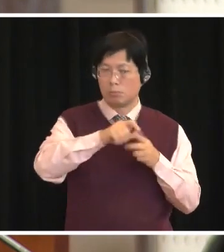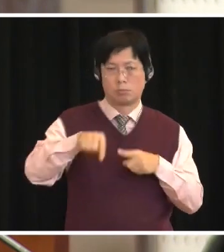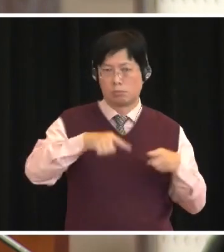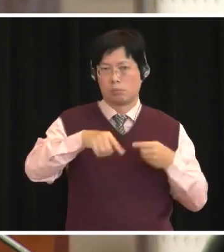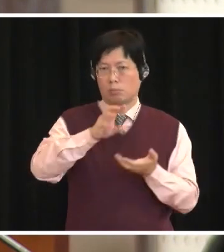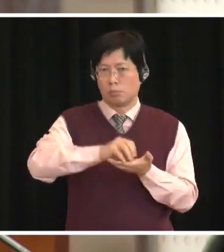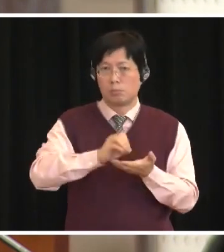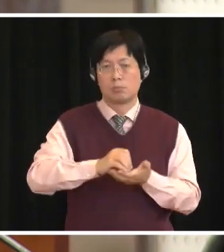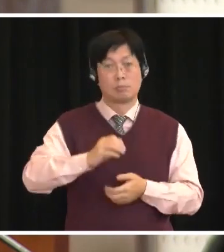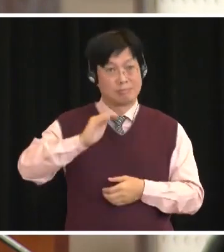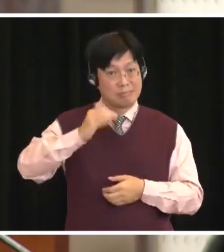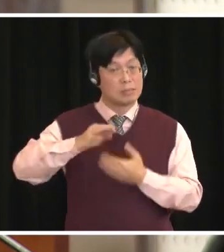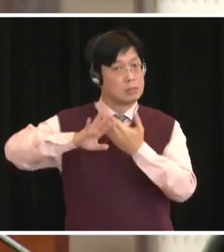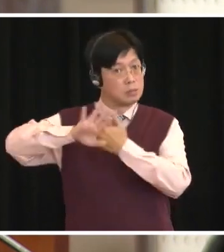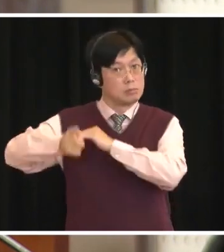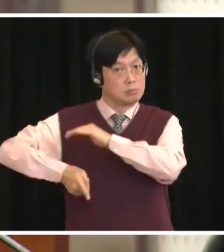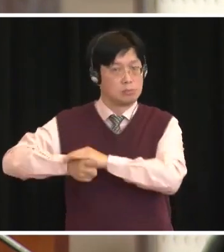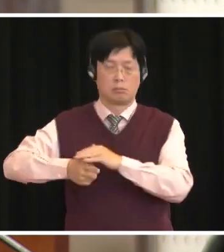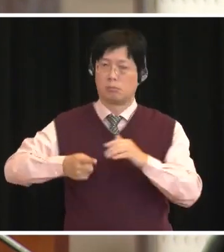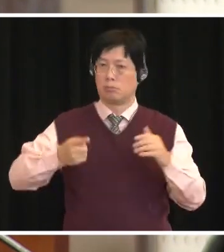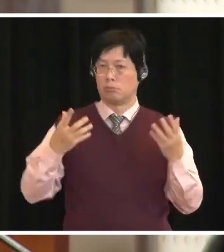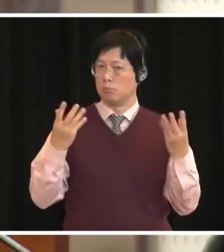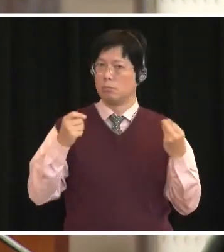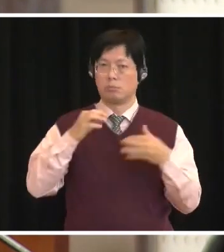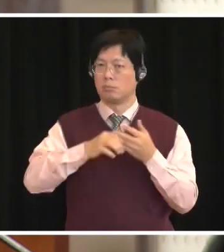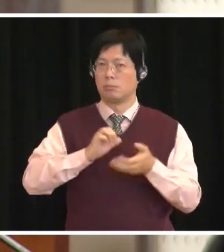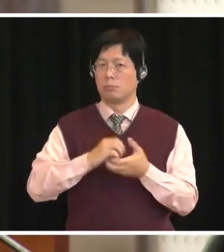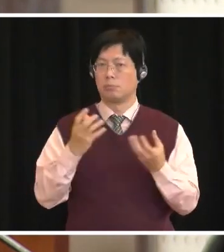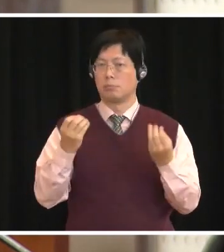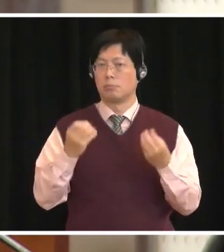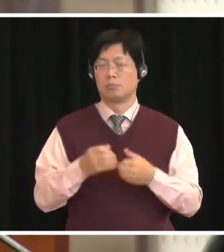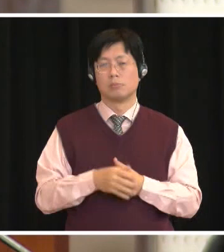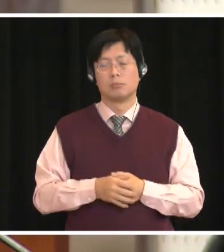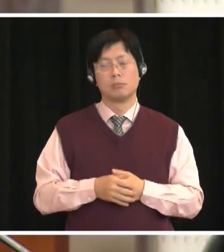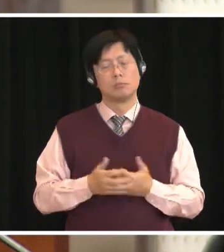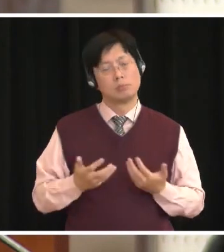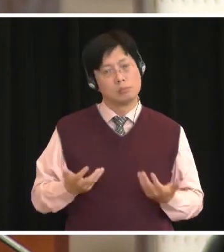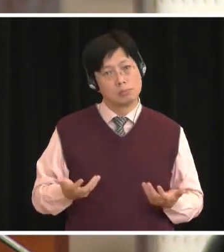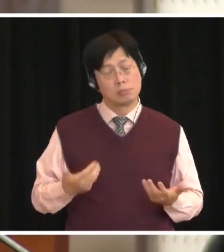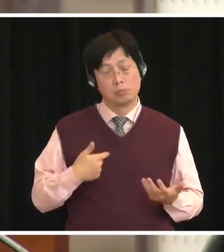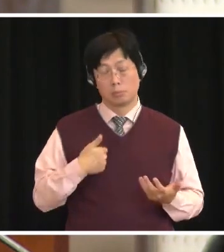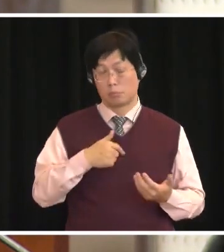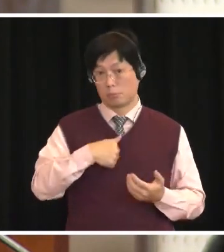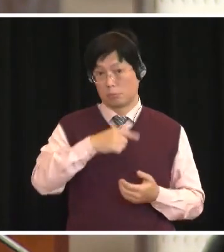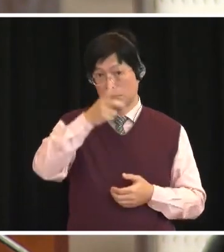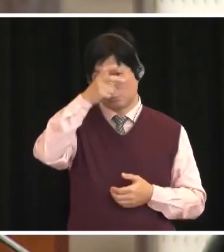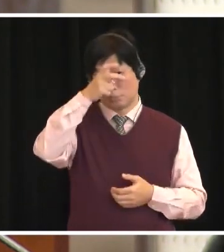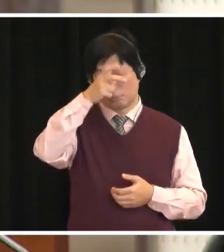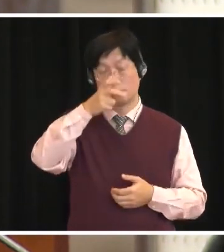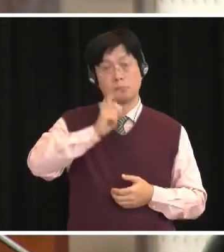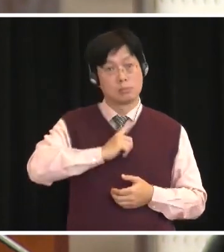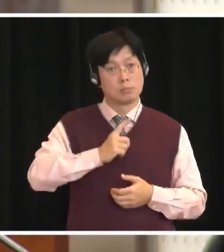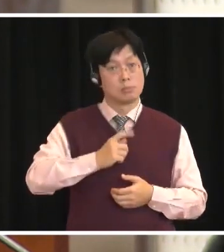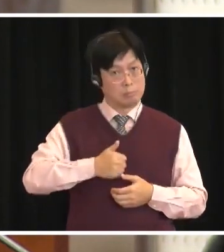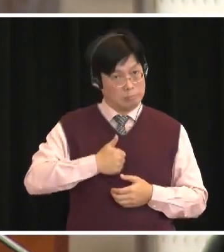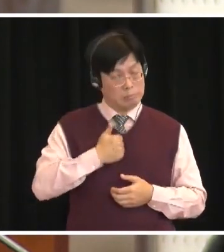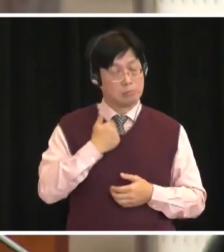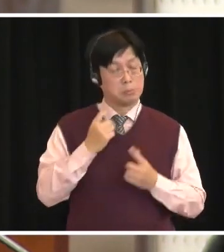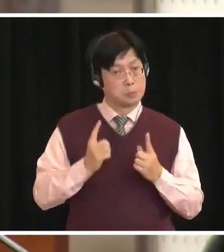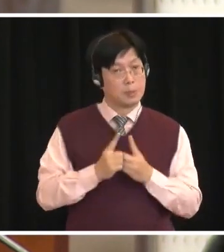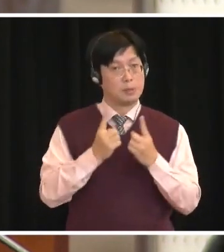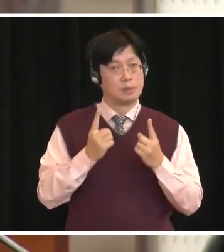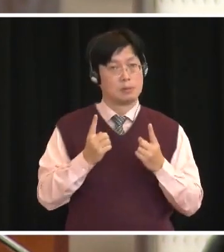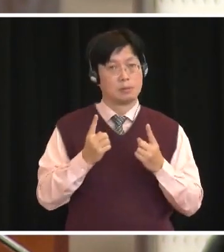be video and audio recorded throughout. But there are no such requirements for victims or